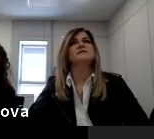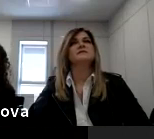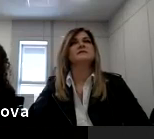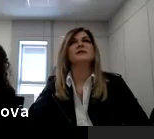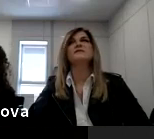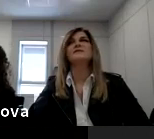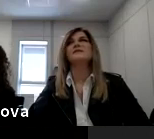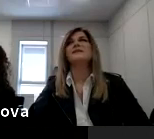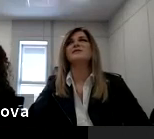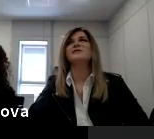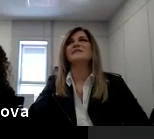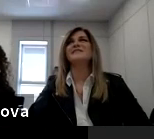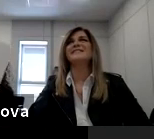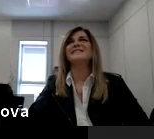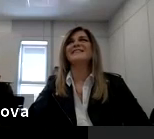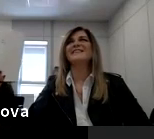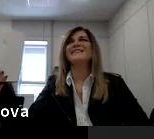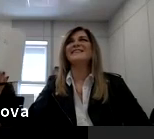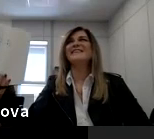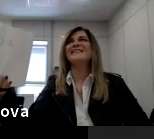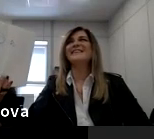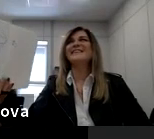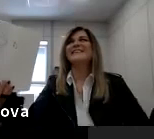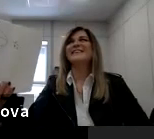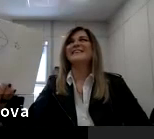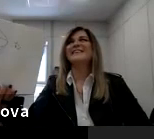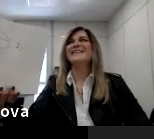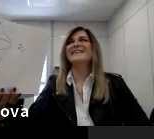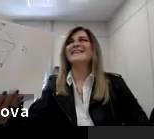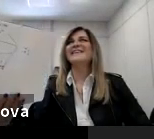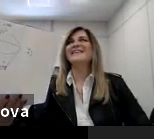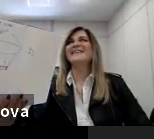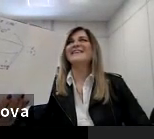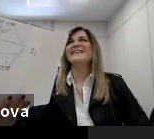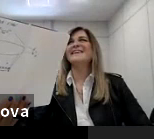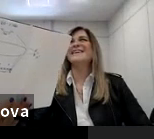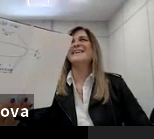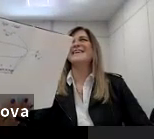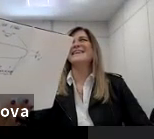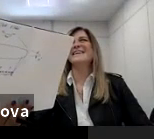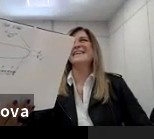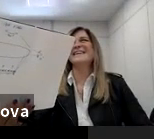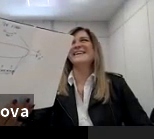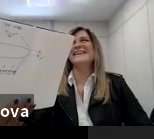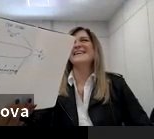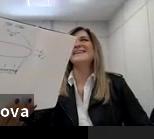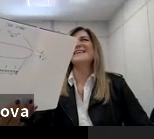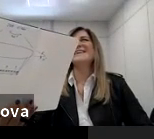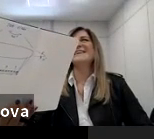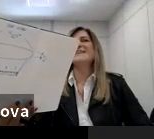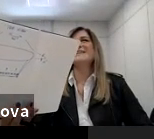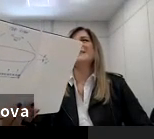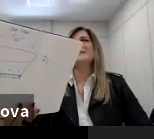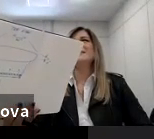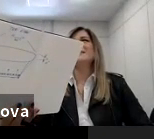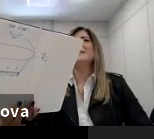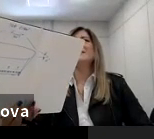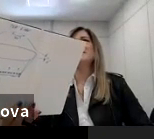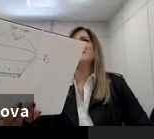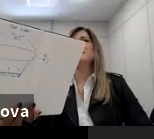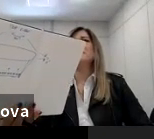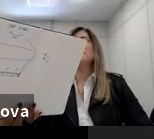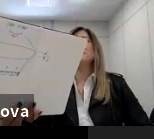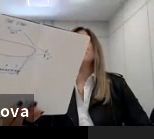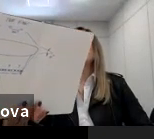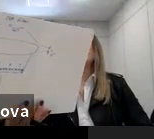Really? Yeah, I'm afraid. Huh? This is like, do you see it?